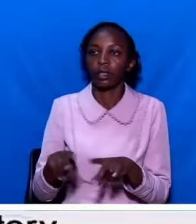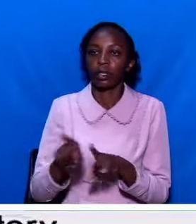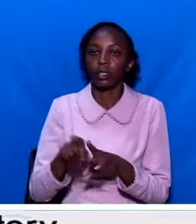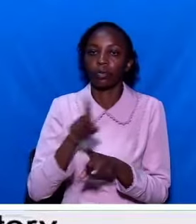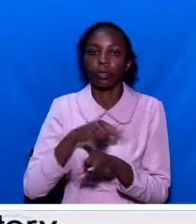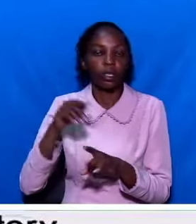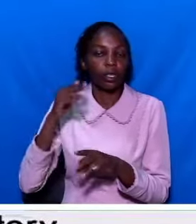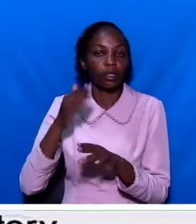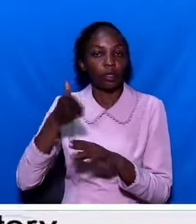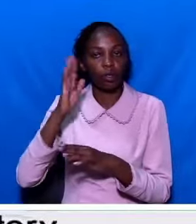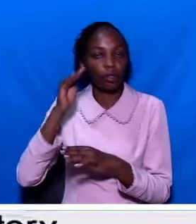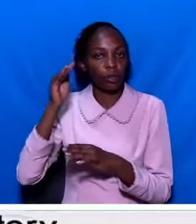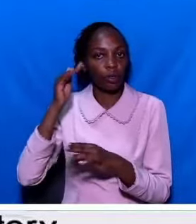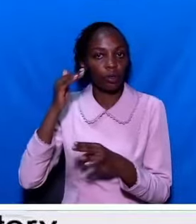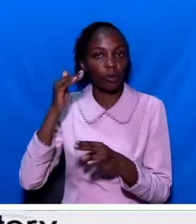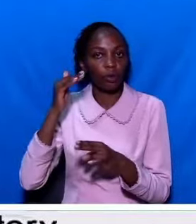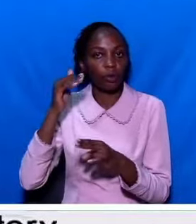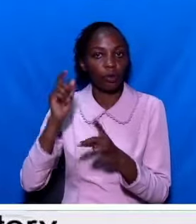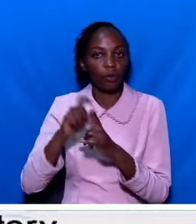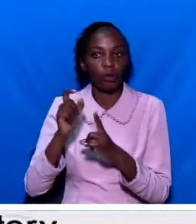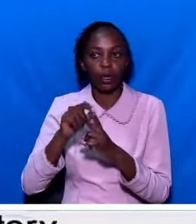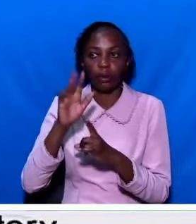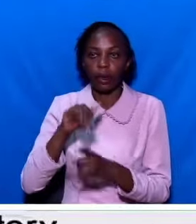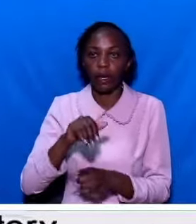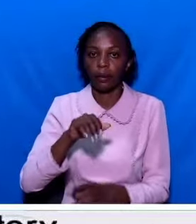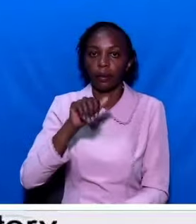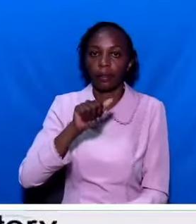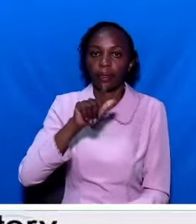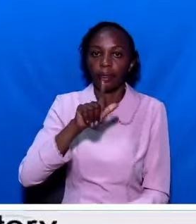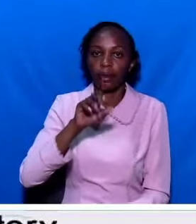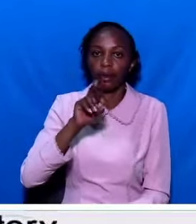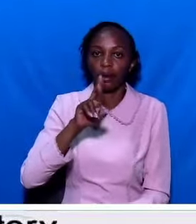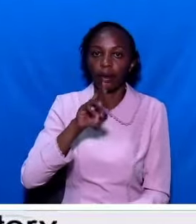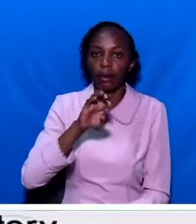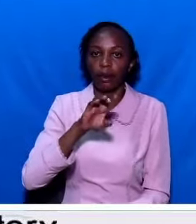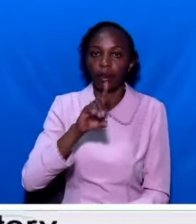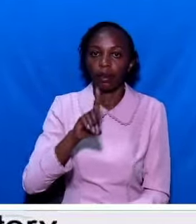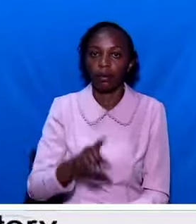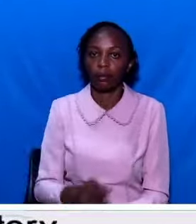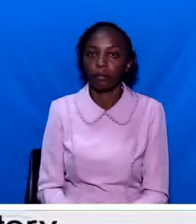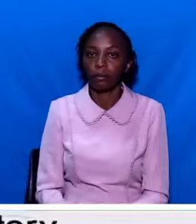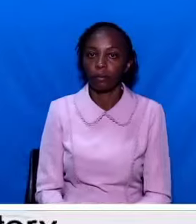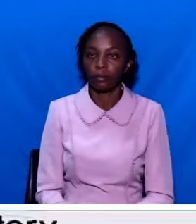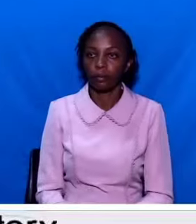brother, the Reverend Alfred Appella. Amen. Amen.